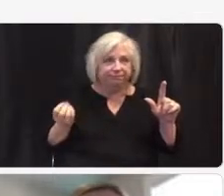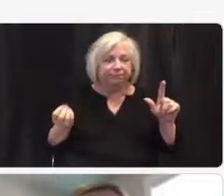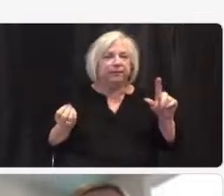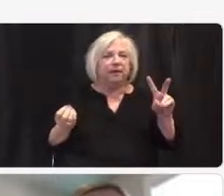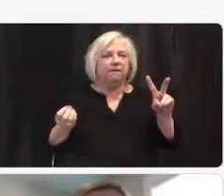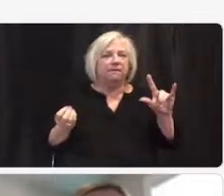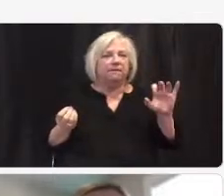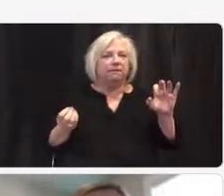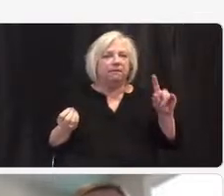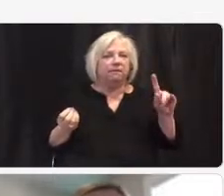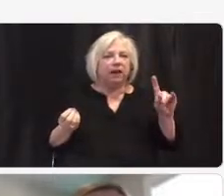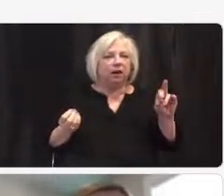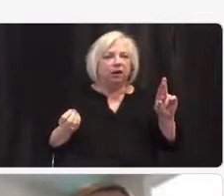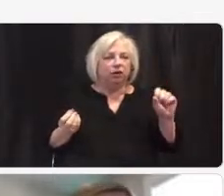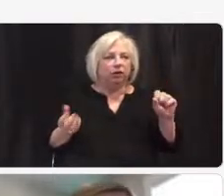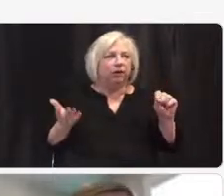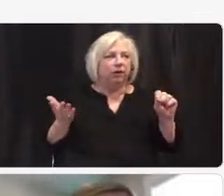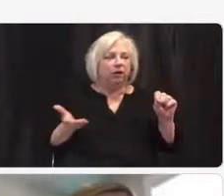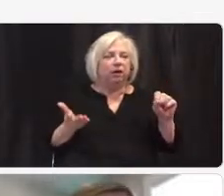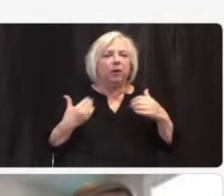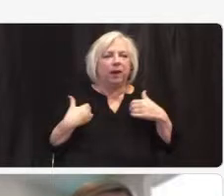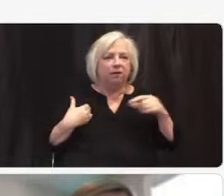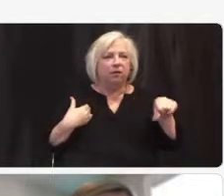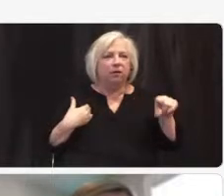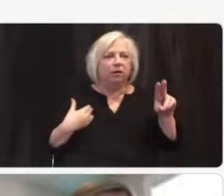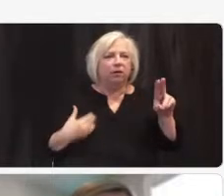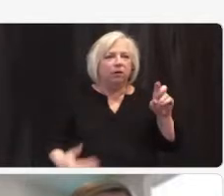Vickers. Present. We have a quorum.